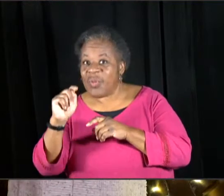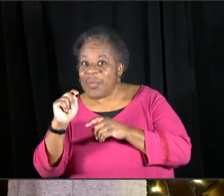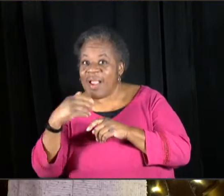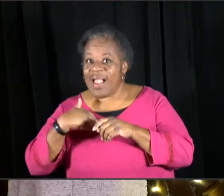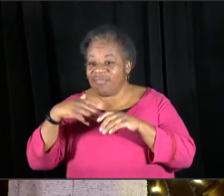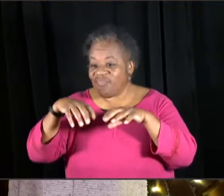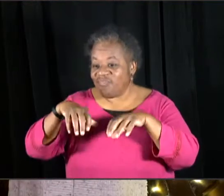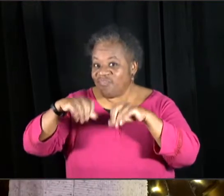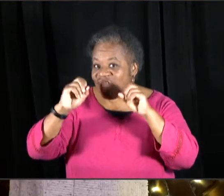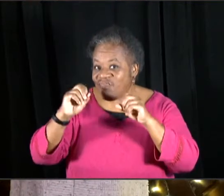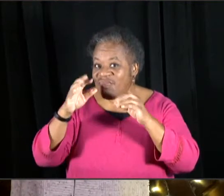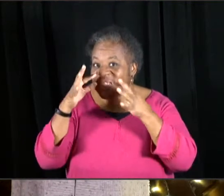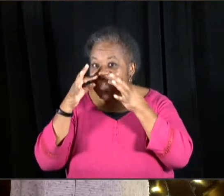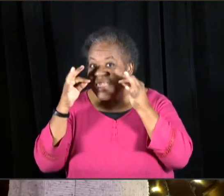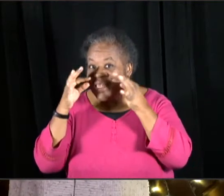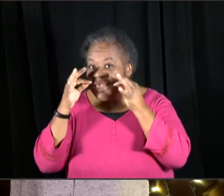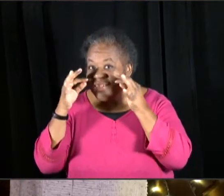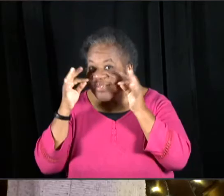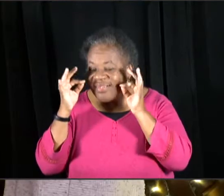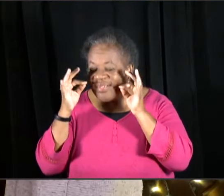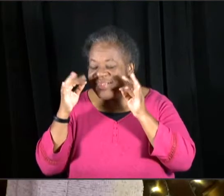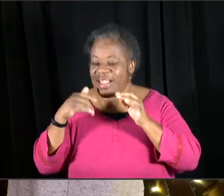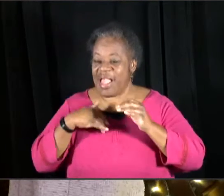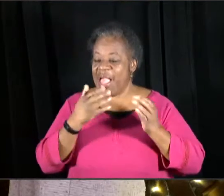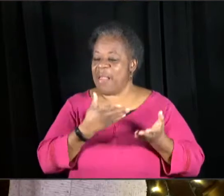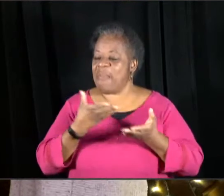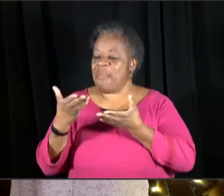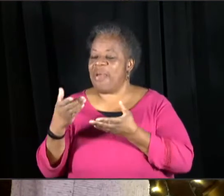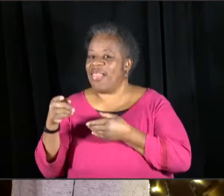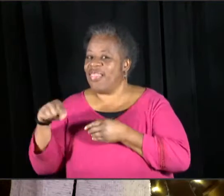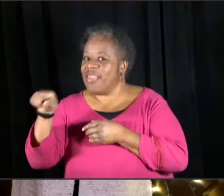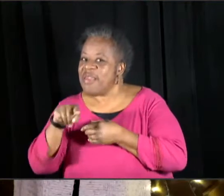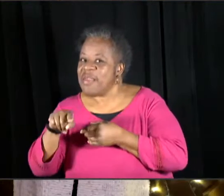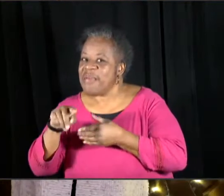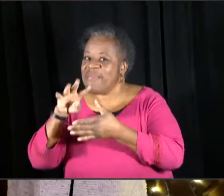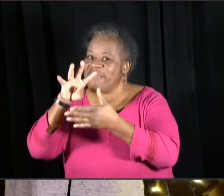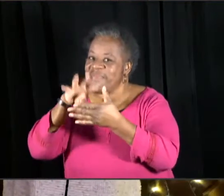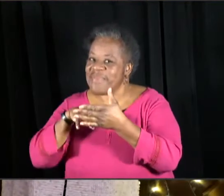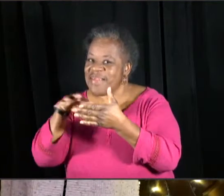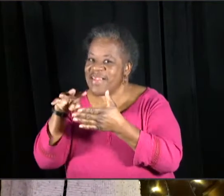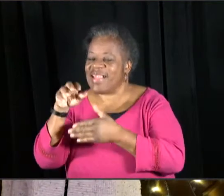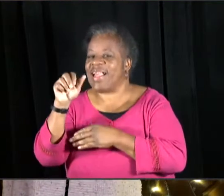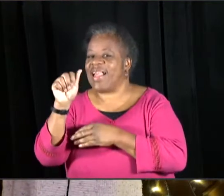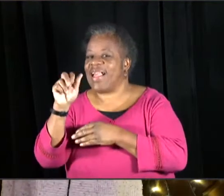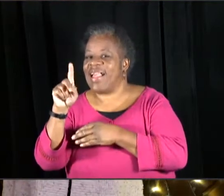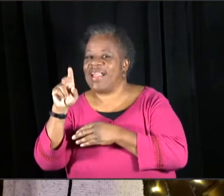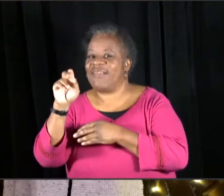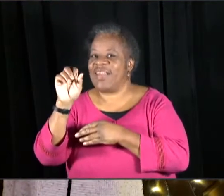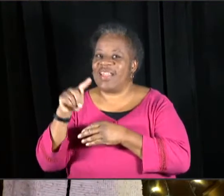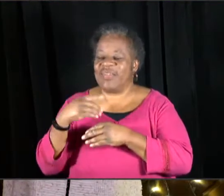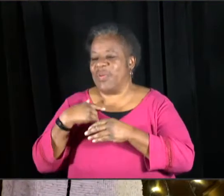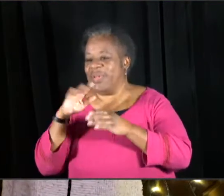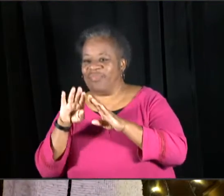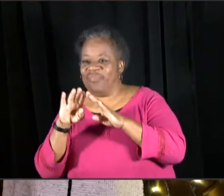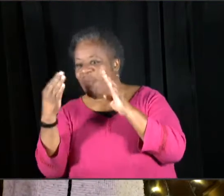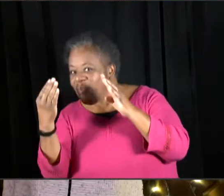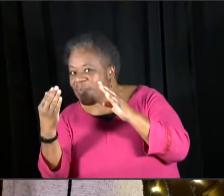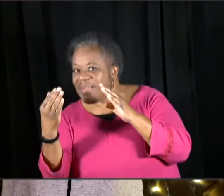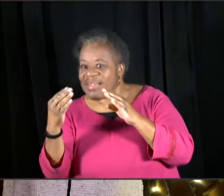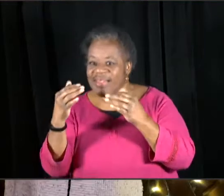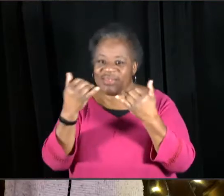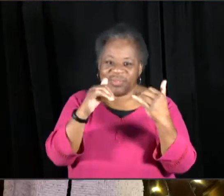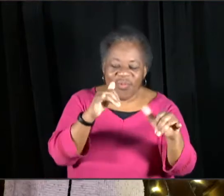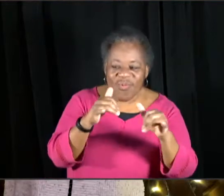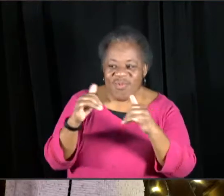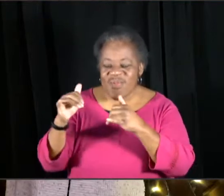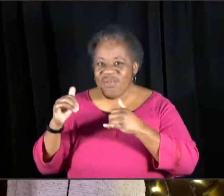kittens and I bought them an Advent calendar. So the last few days, we've had a lot of fun opening some toys and